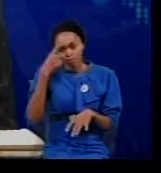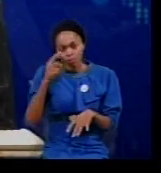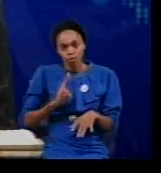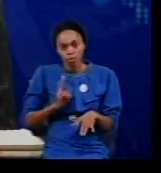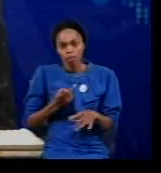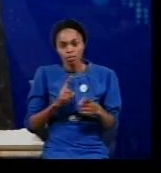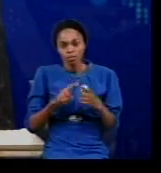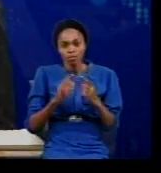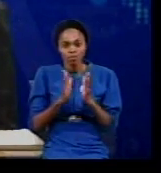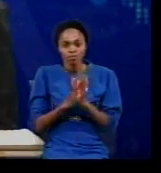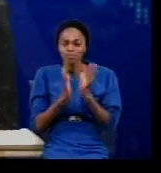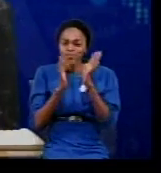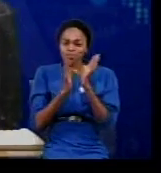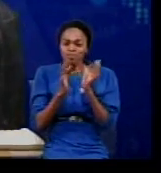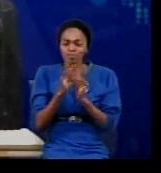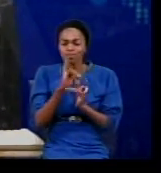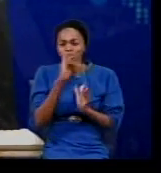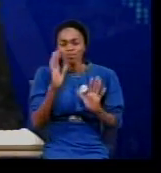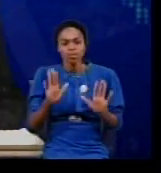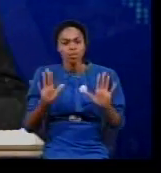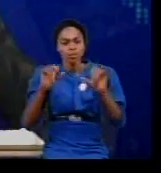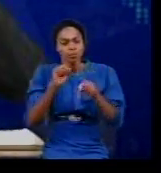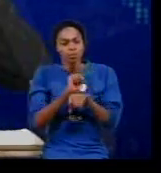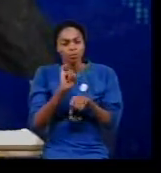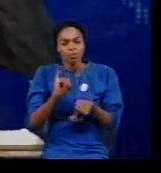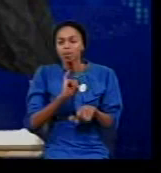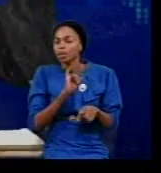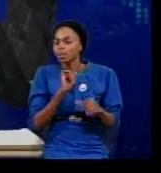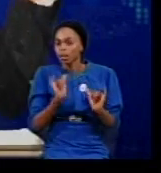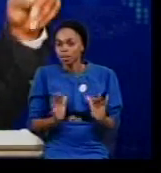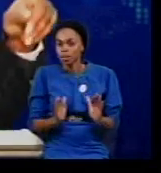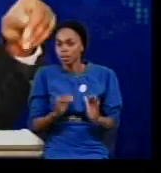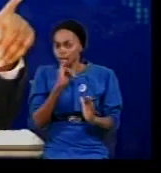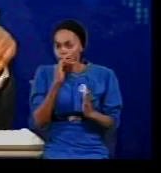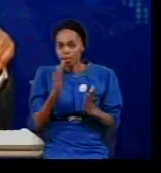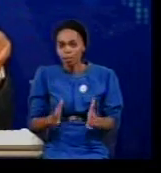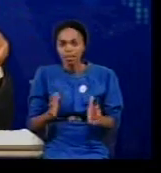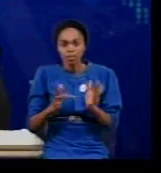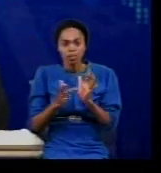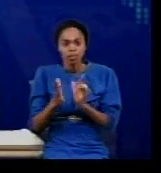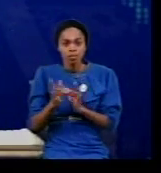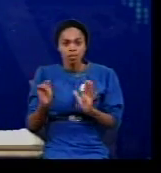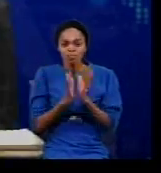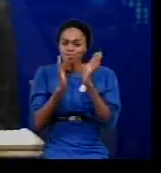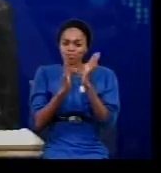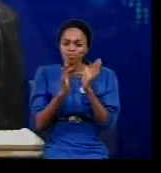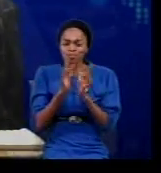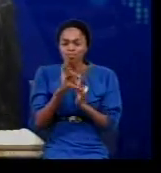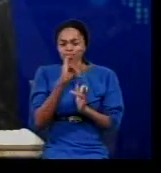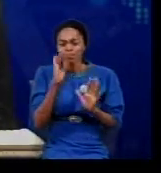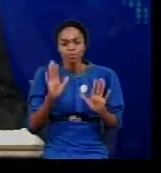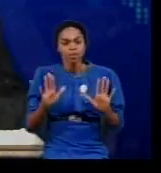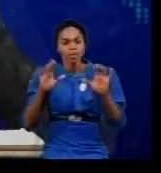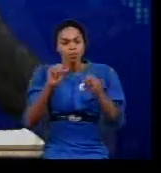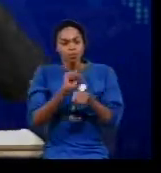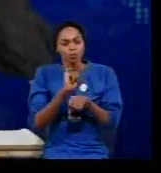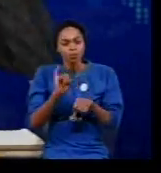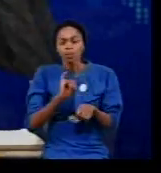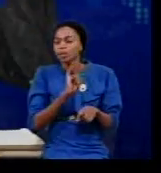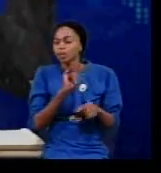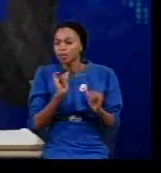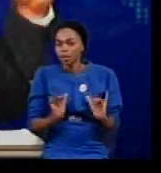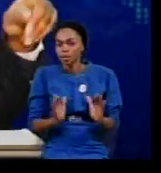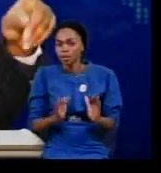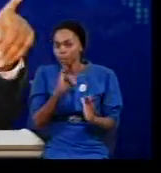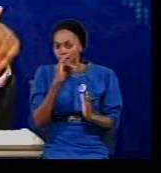and his word will be yes and amen in every one of our lives. Open your mouth and talk to the Lord in prayer. And connecting